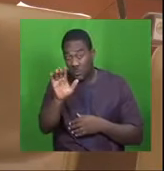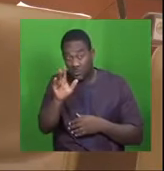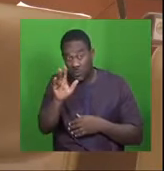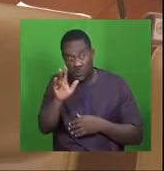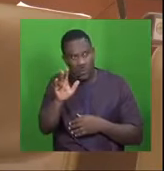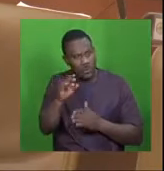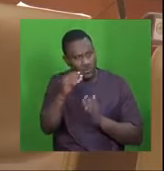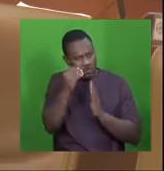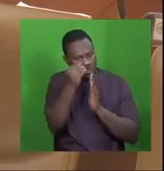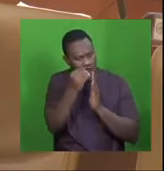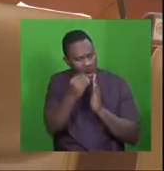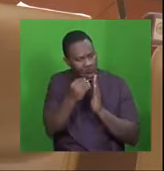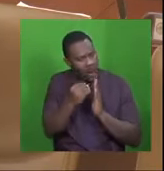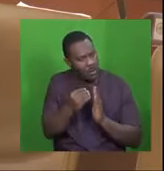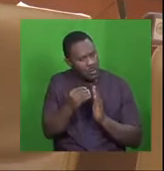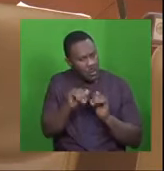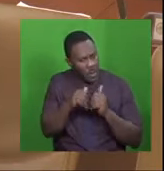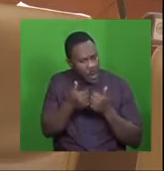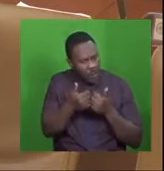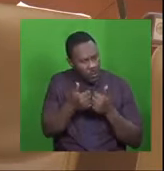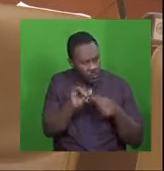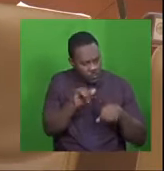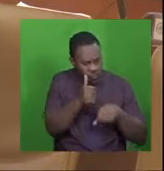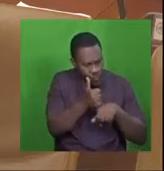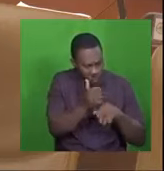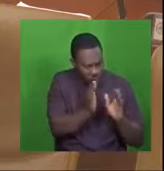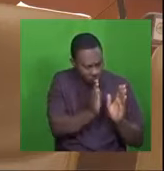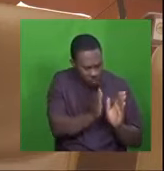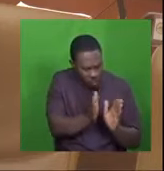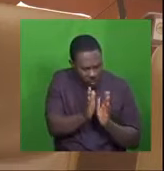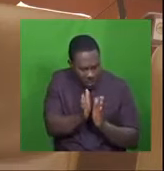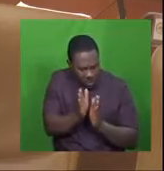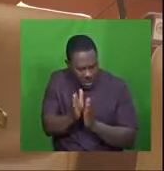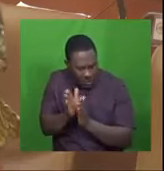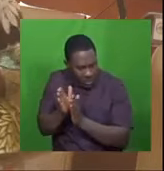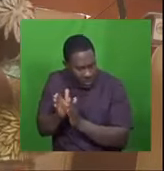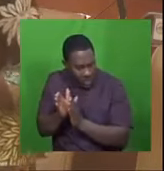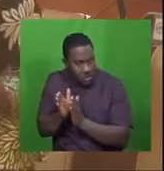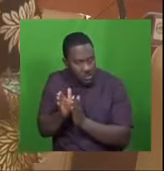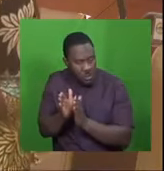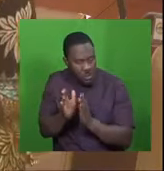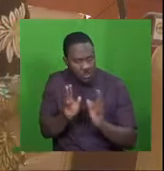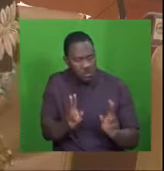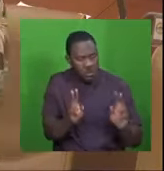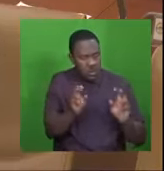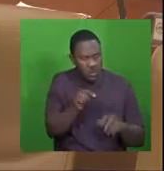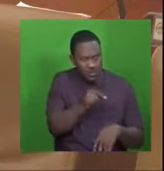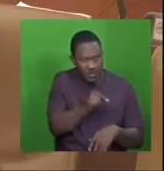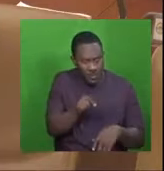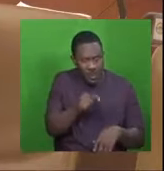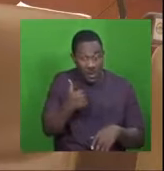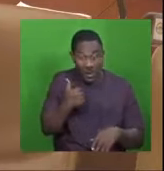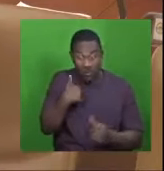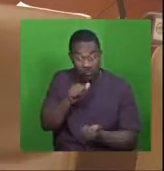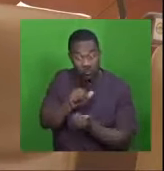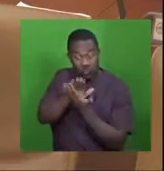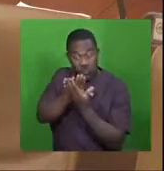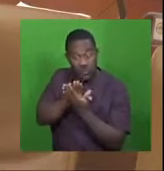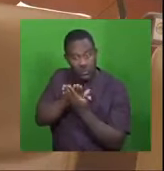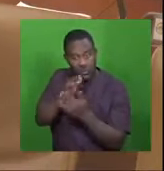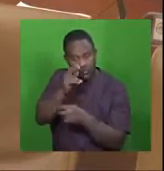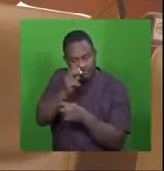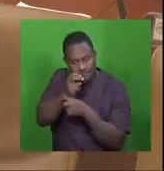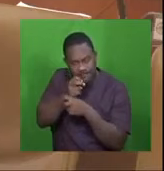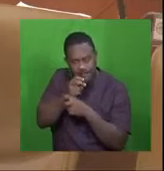prepared in certain contexts. And the context is that we are faced with both